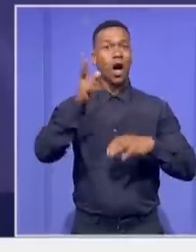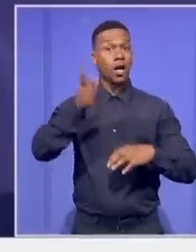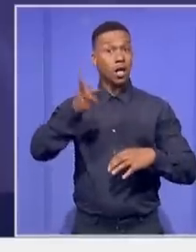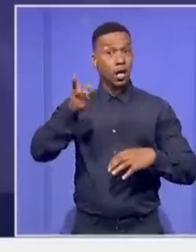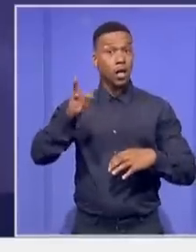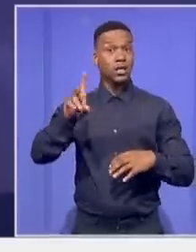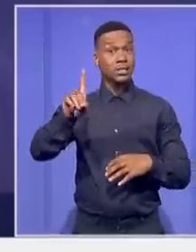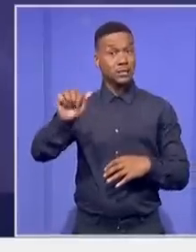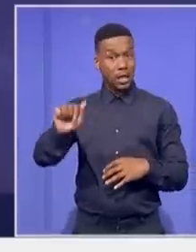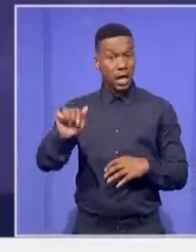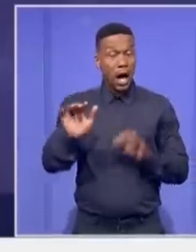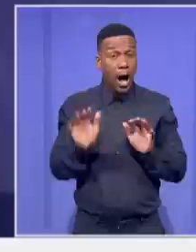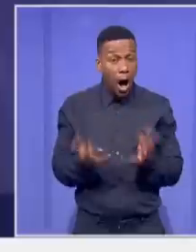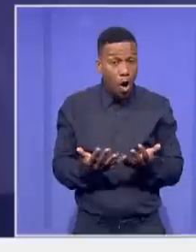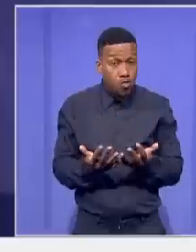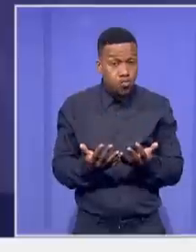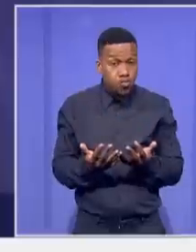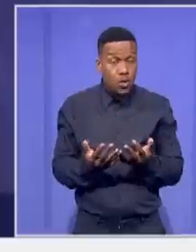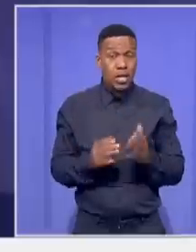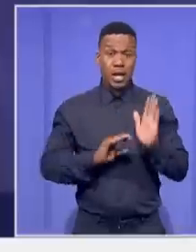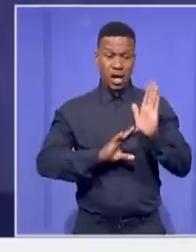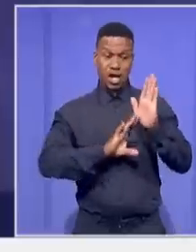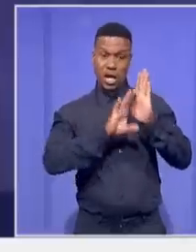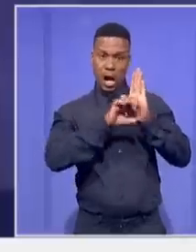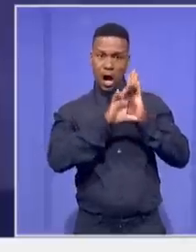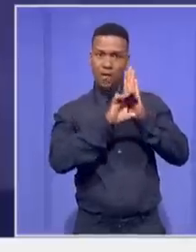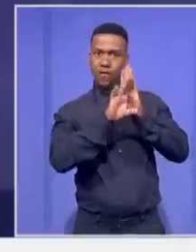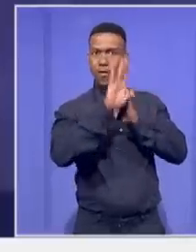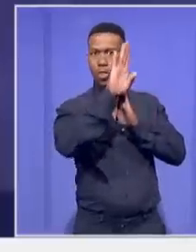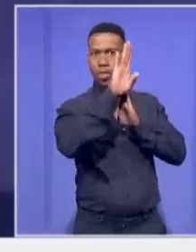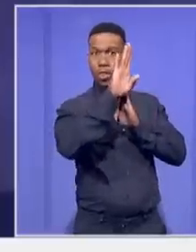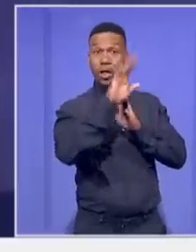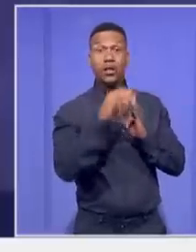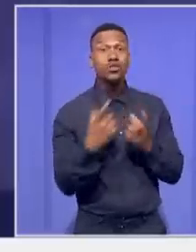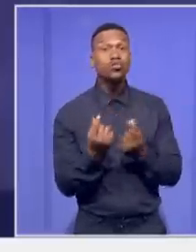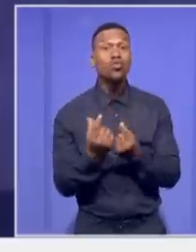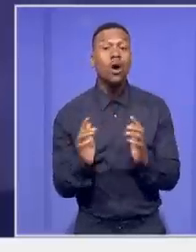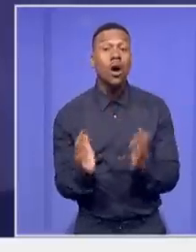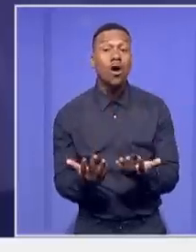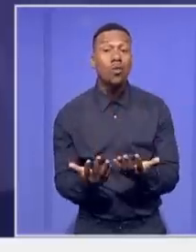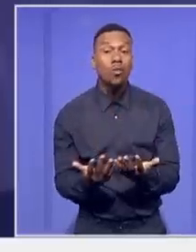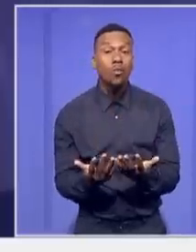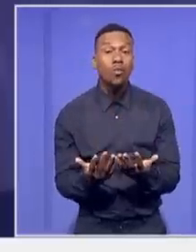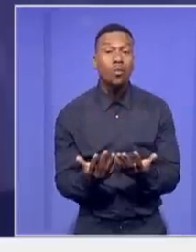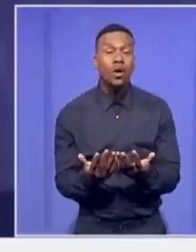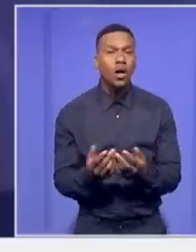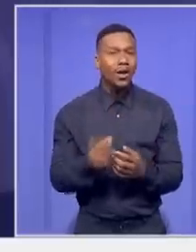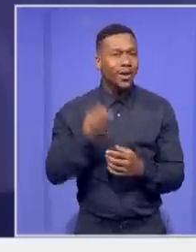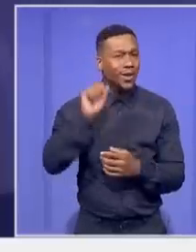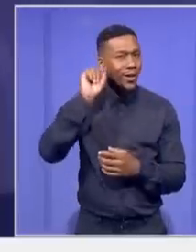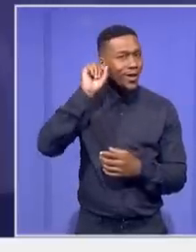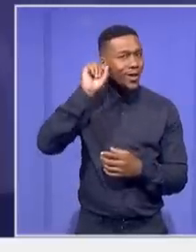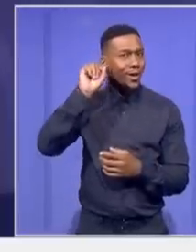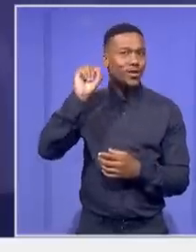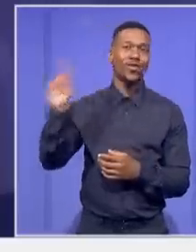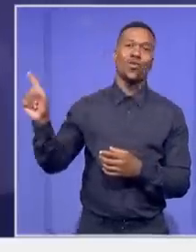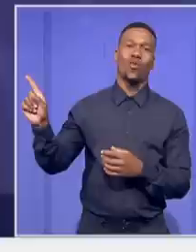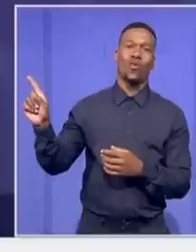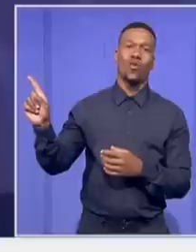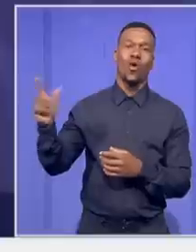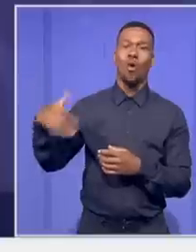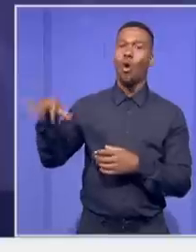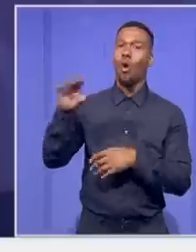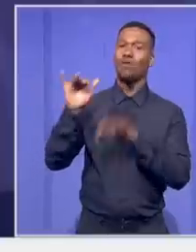the only way to get that arrow pointing up in the right direction on the graph, was by ignoring the naysayers and critics